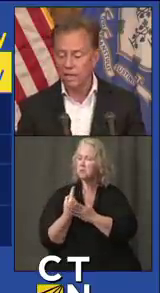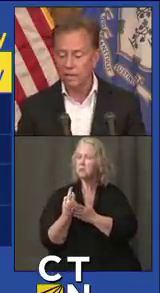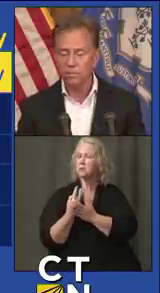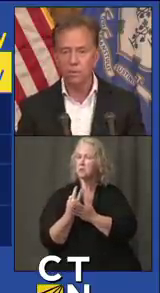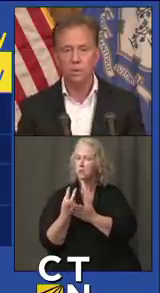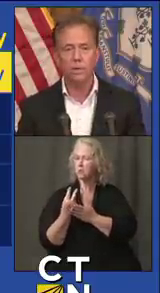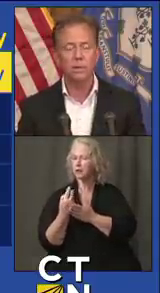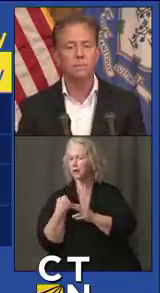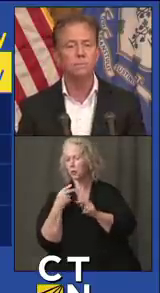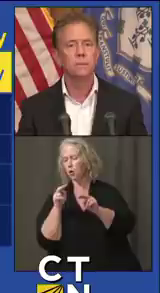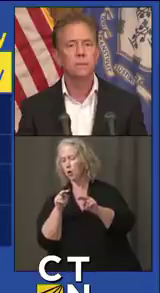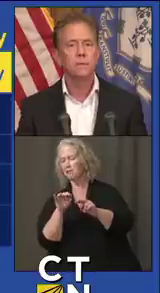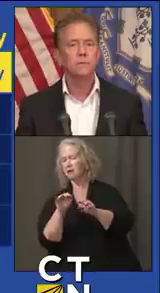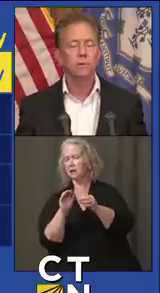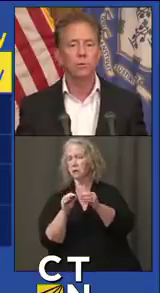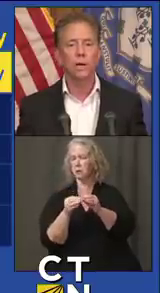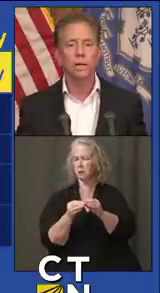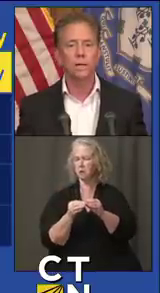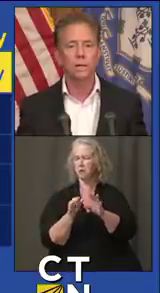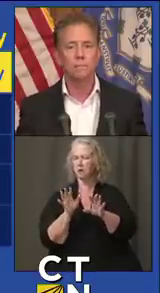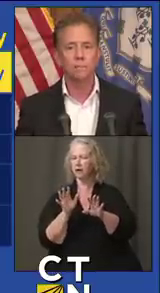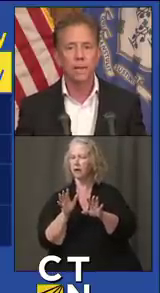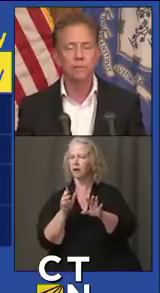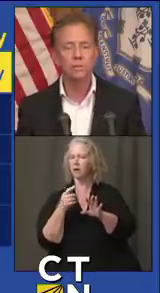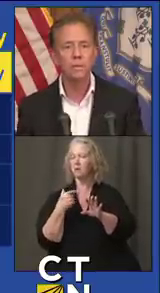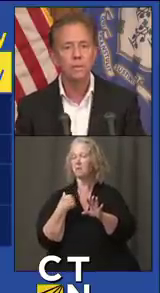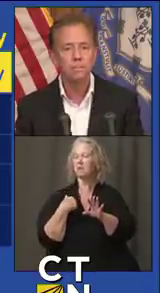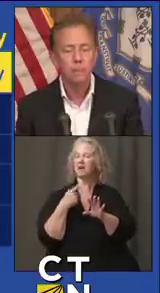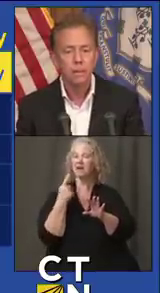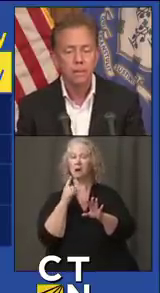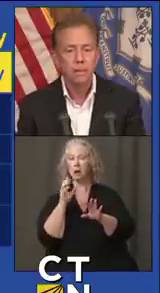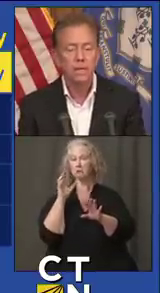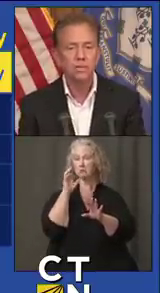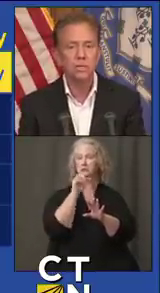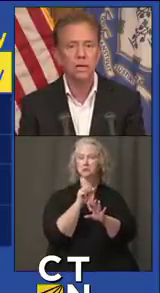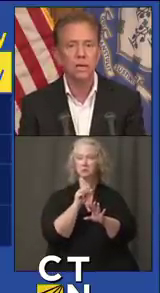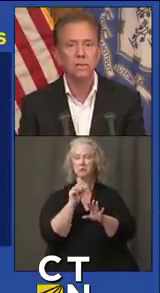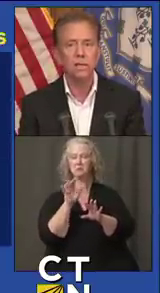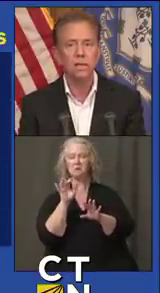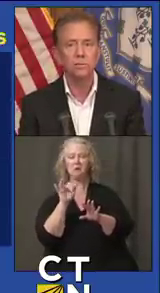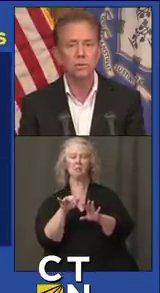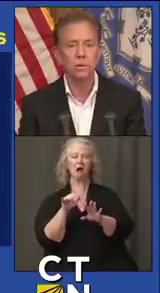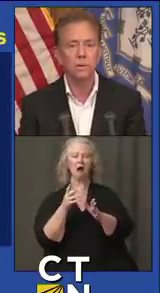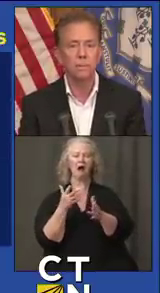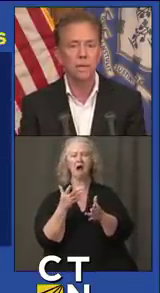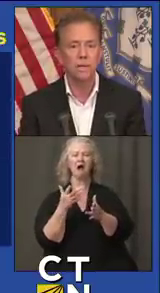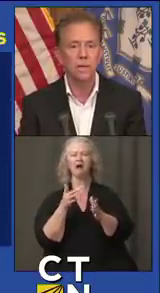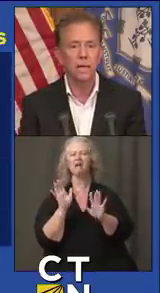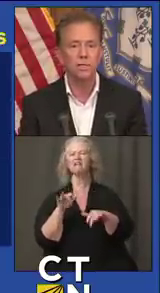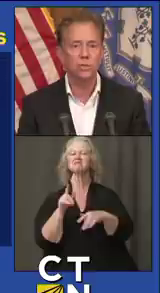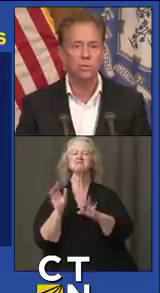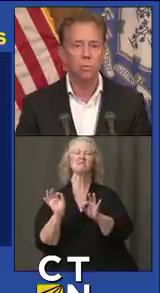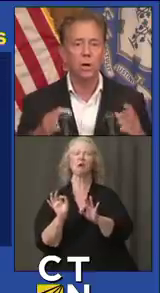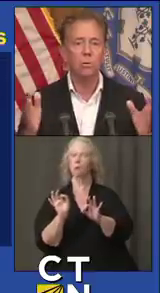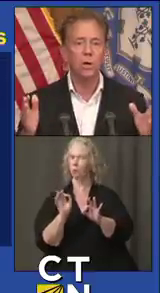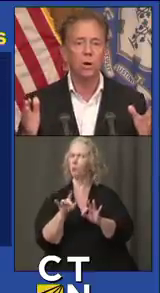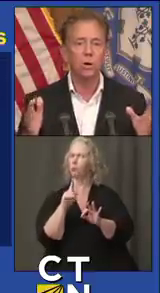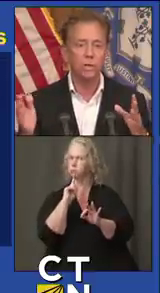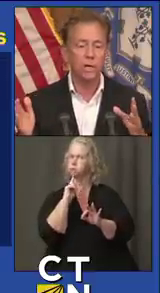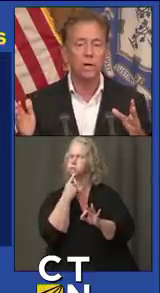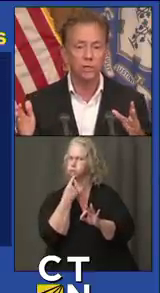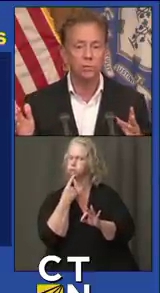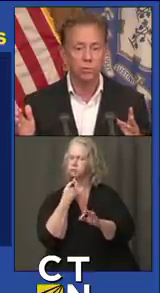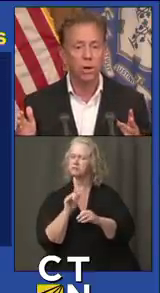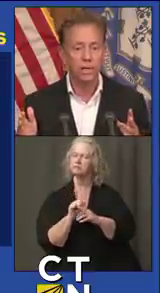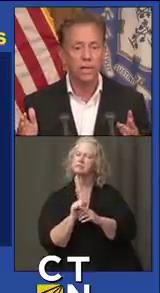take that number for granted. Max? The next slide, I think, gives you an indication of where we are